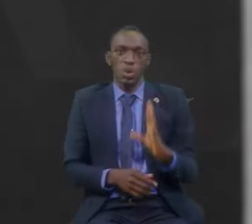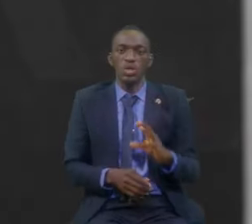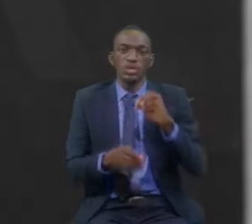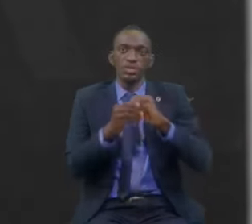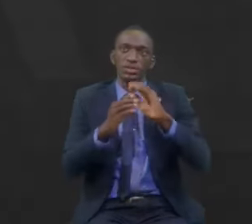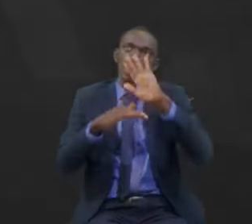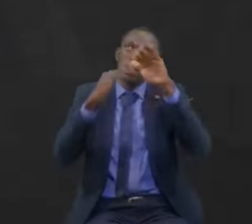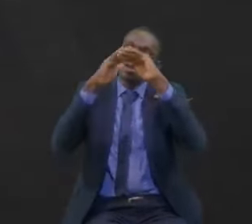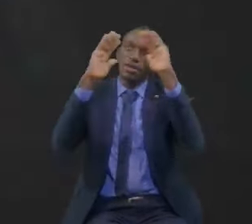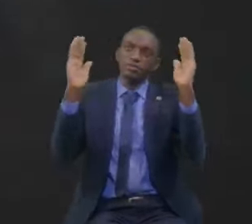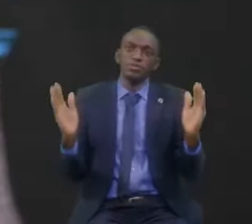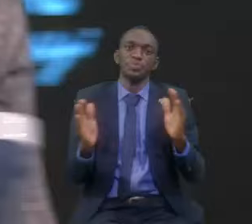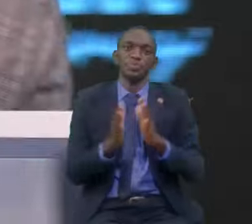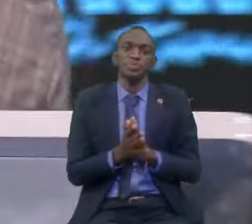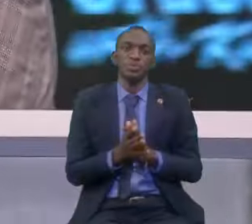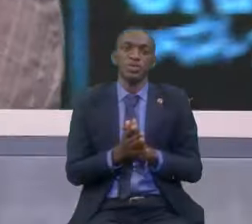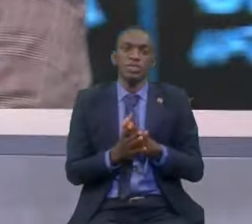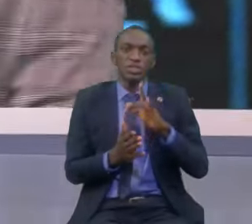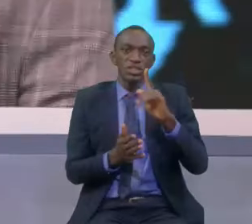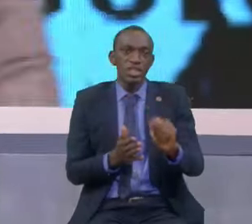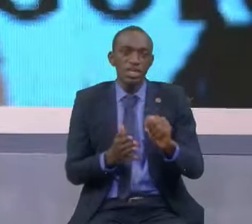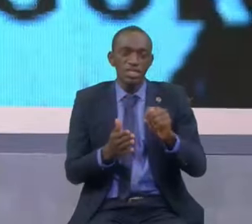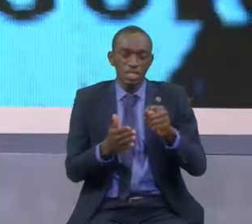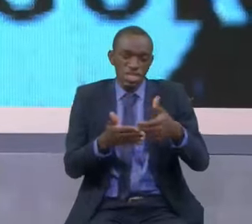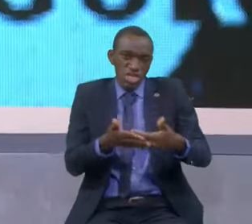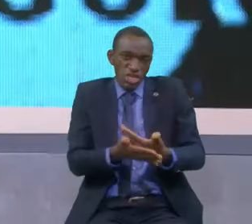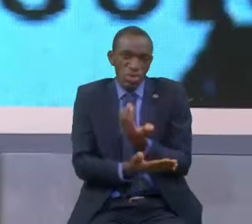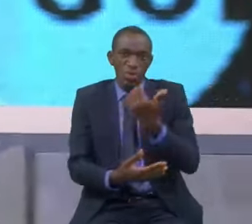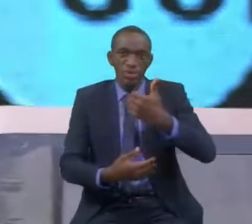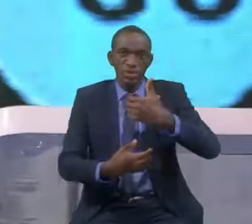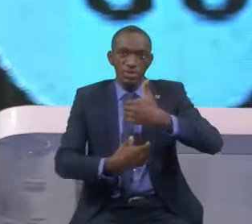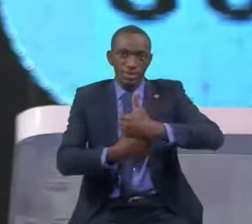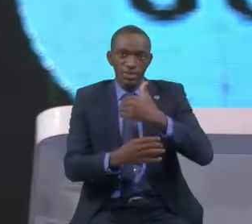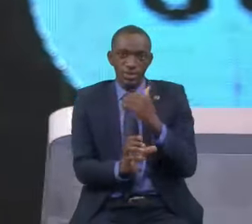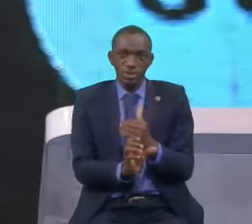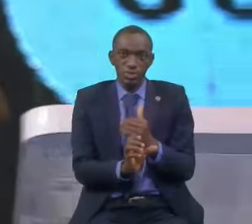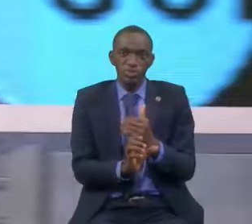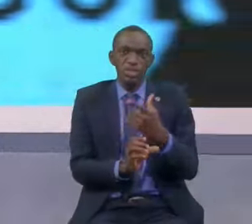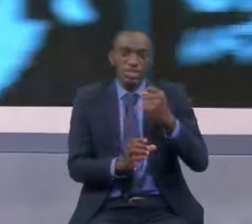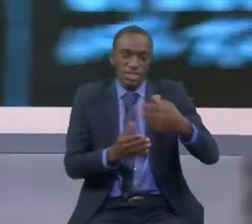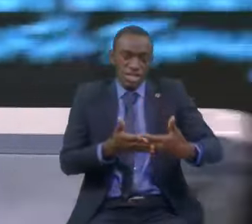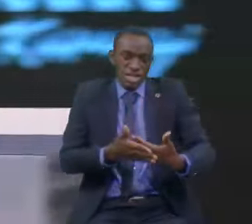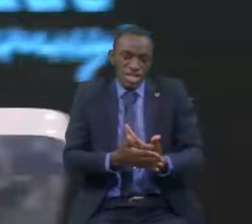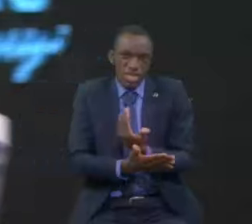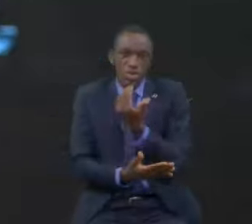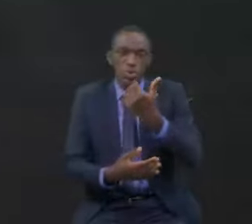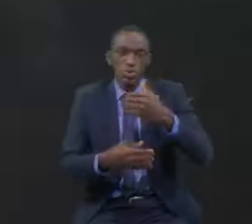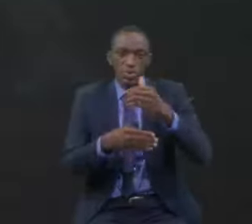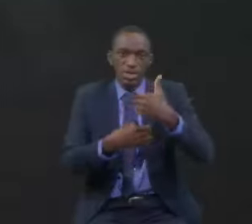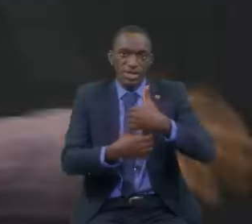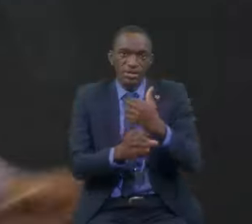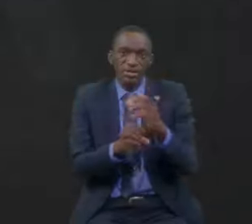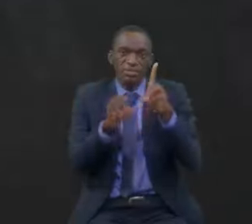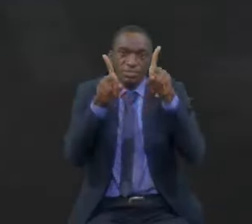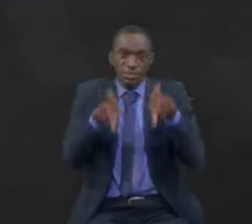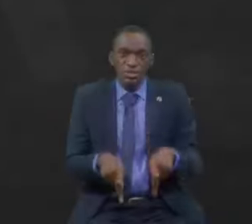heaven the new creation the new creature the new formation the